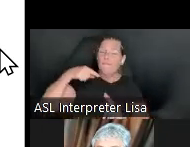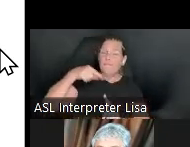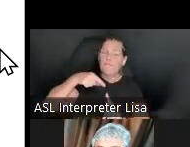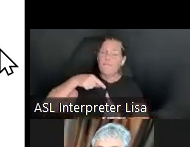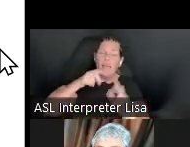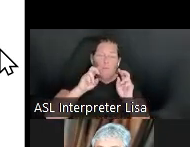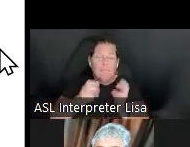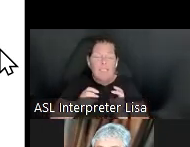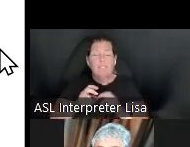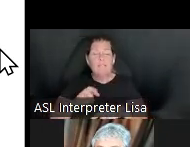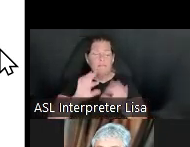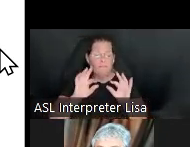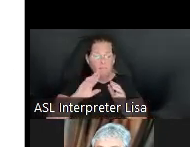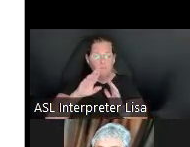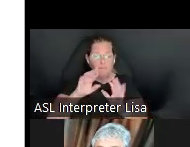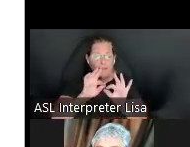and family roles,